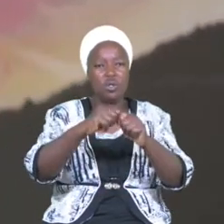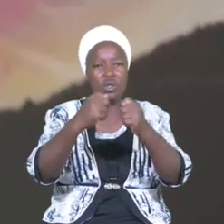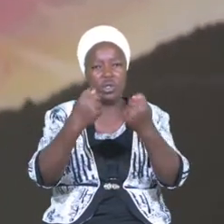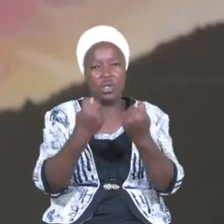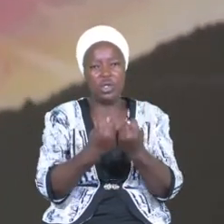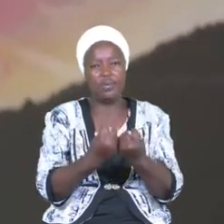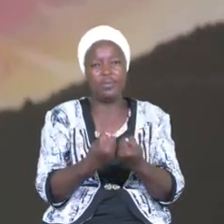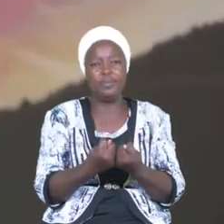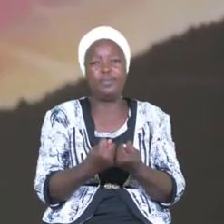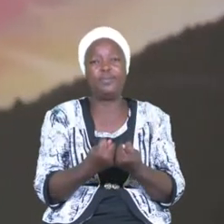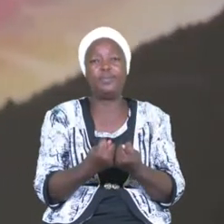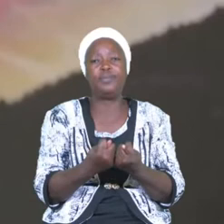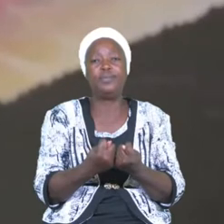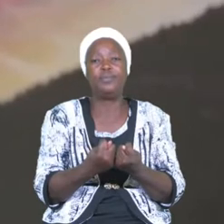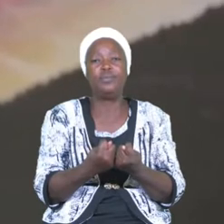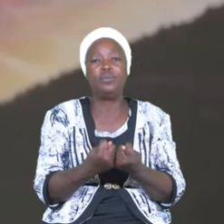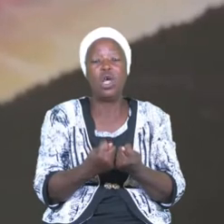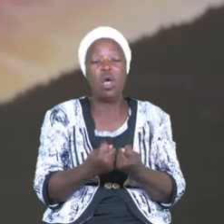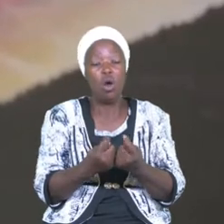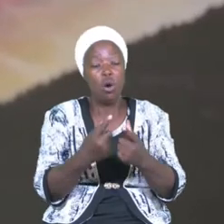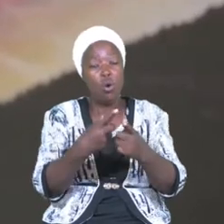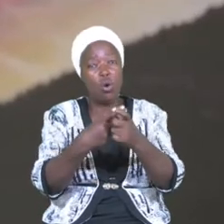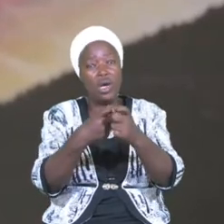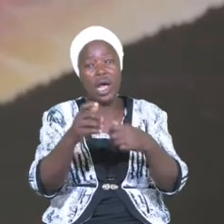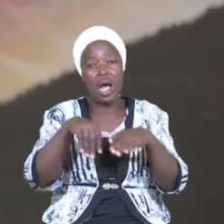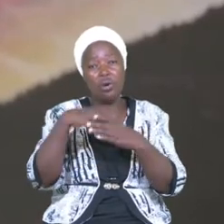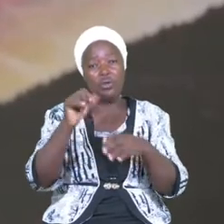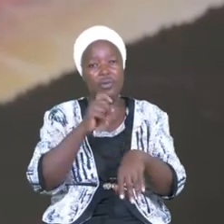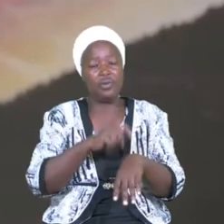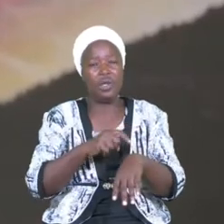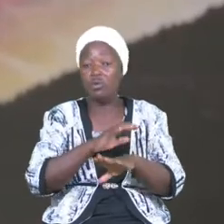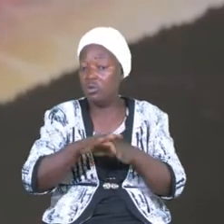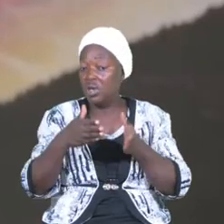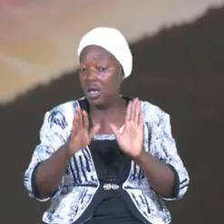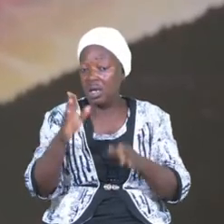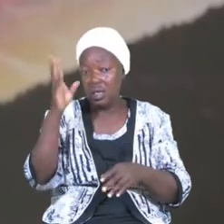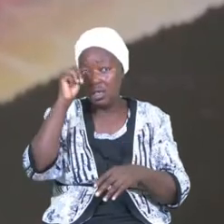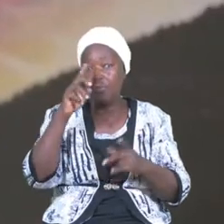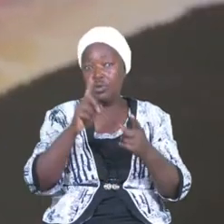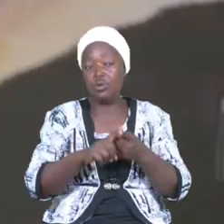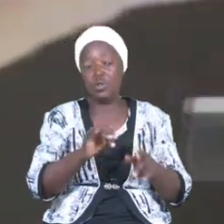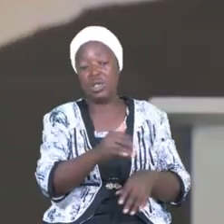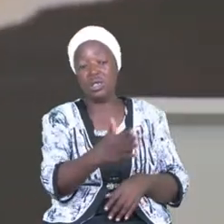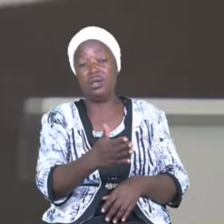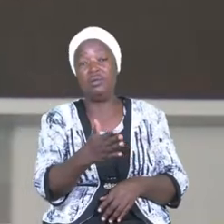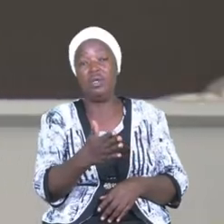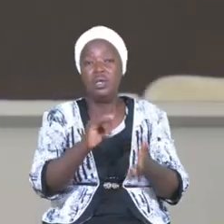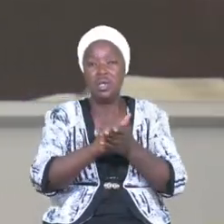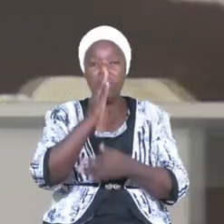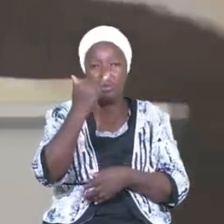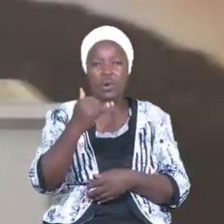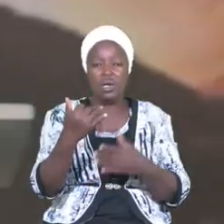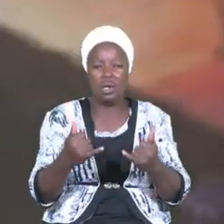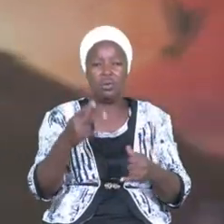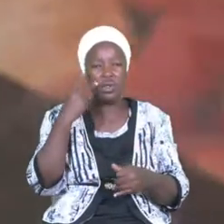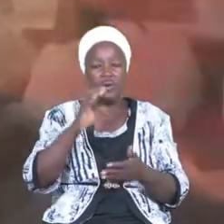running him out of town. Don't allow him to stay there. That's why now, look at verse 3, now